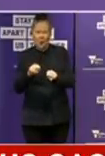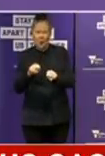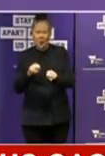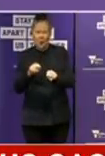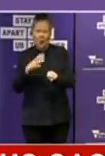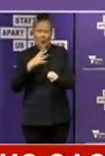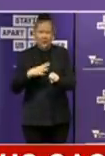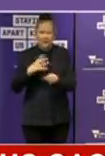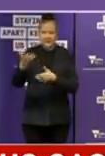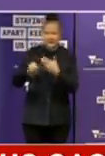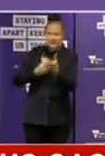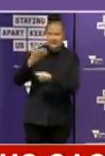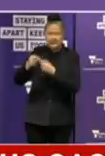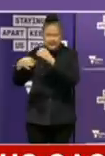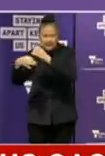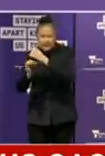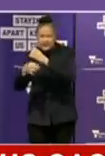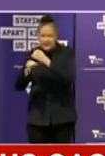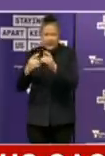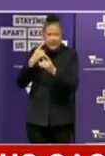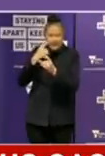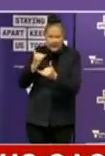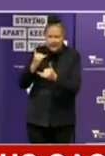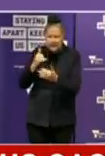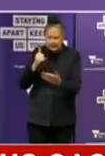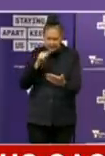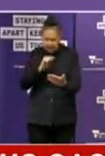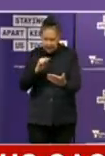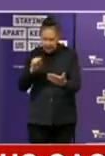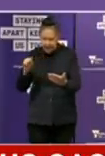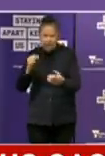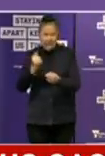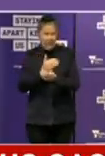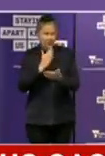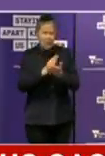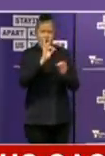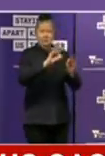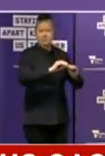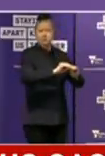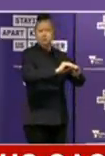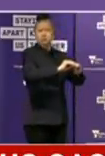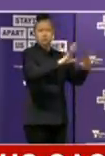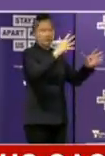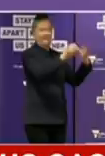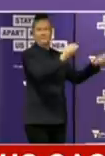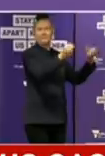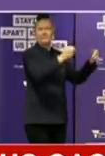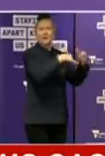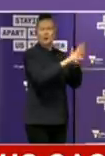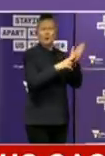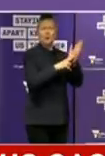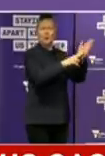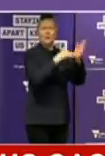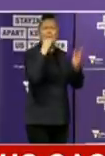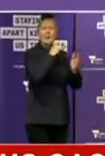just to rule out that there is widespread community transmission in the northern suburbs. It is a cautious approach. I know it'll be frustrating for